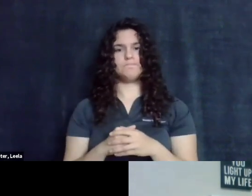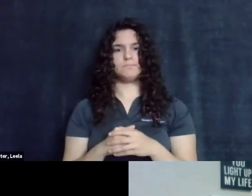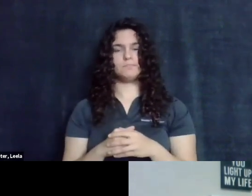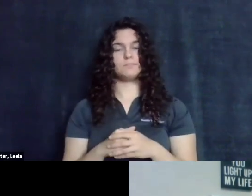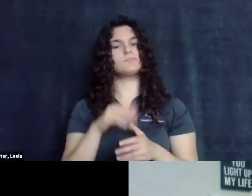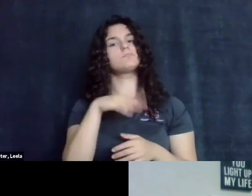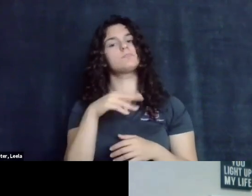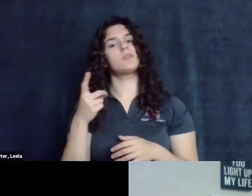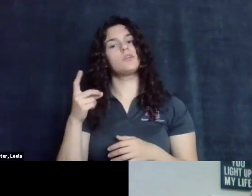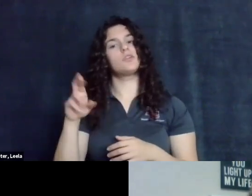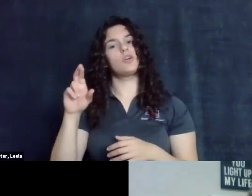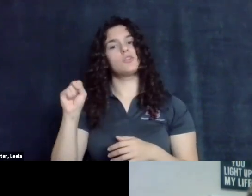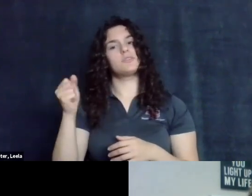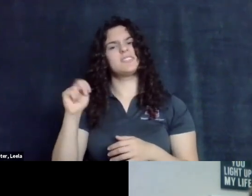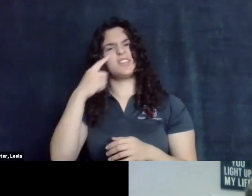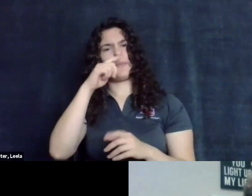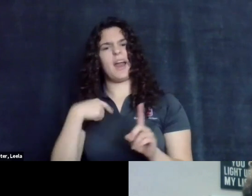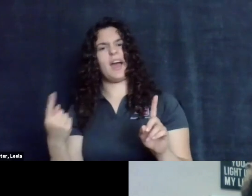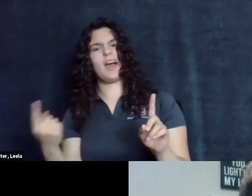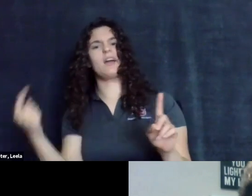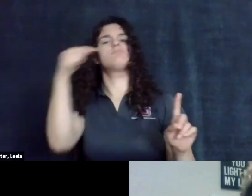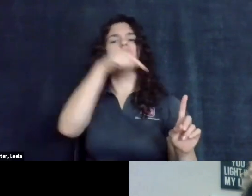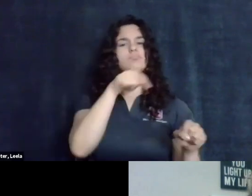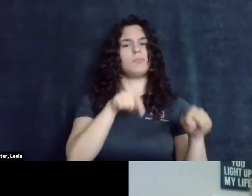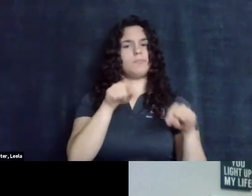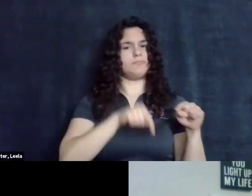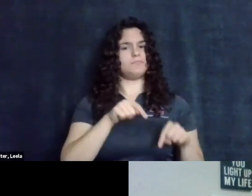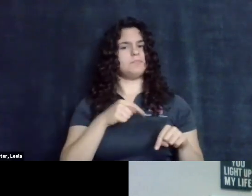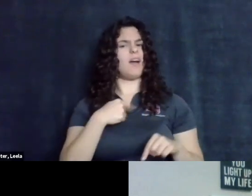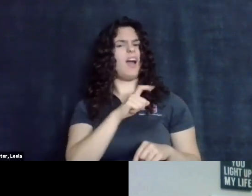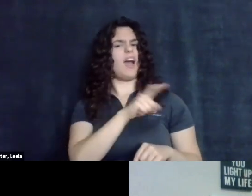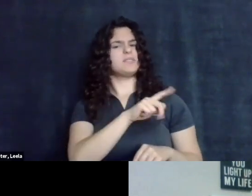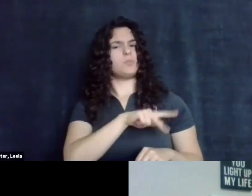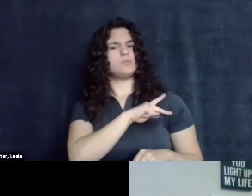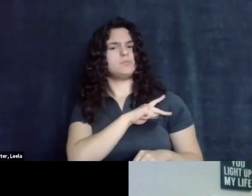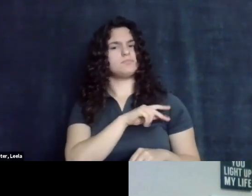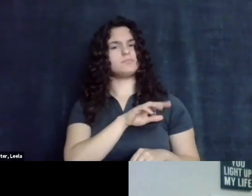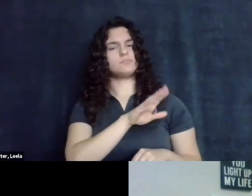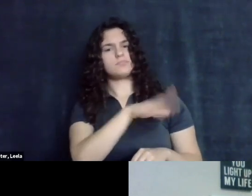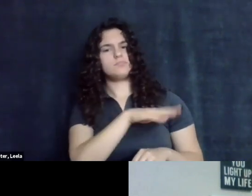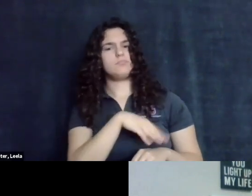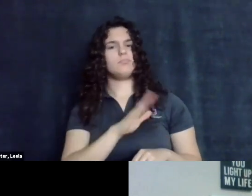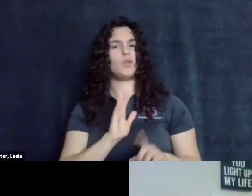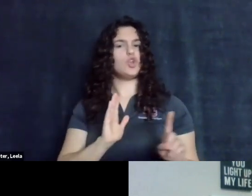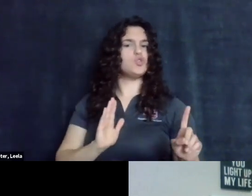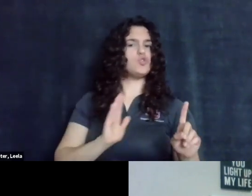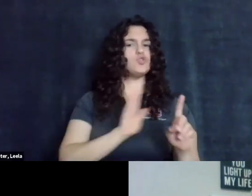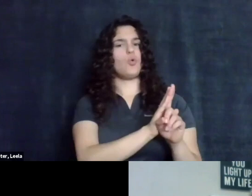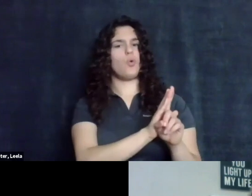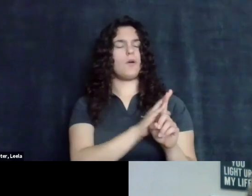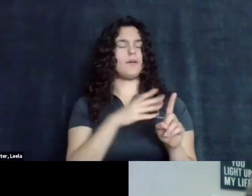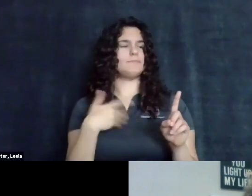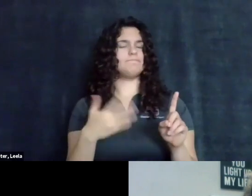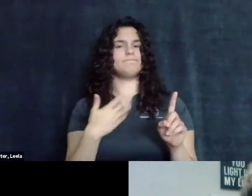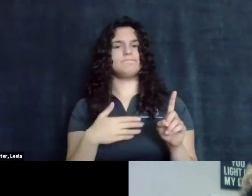Now, Dr. Sen, I'm going to circle back a little bit and I'm going to ask you personally, what's your favorite thing about being